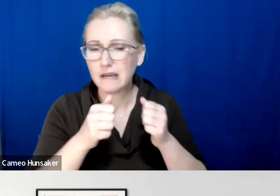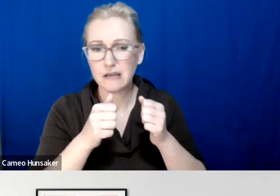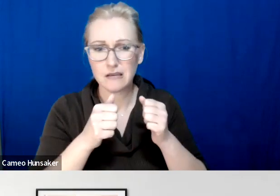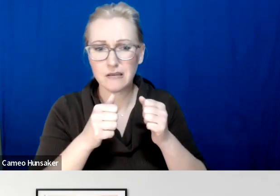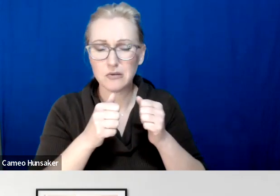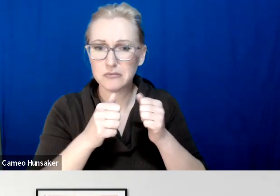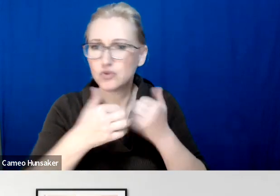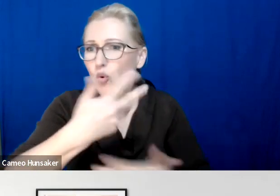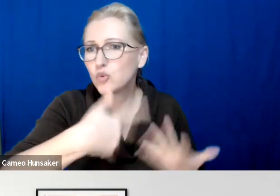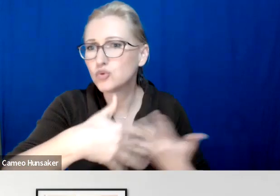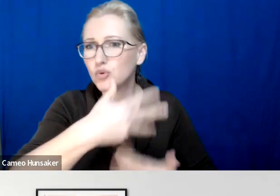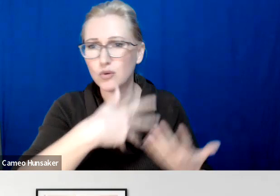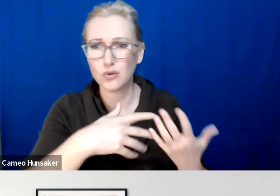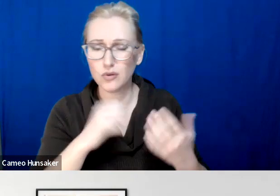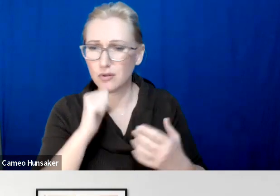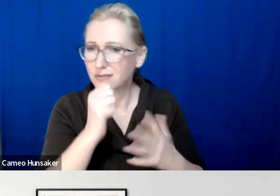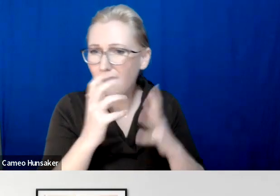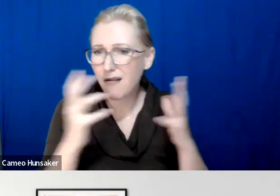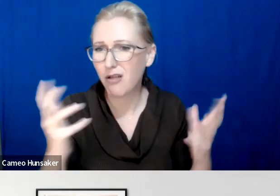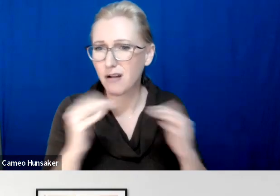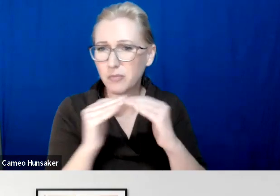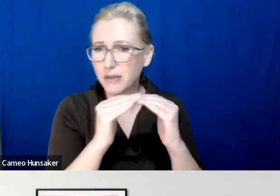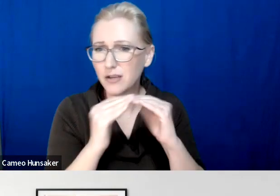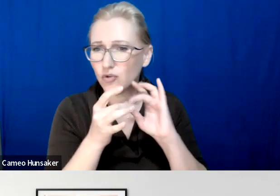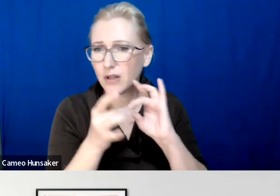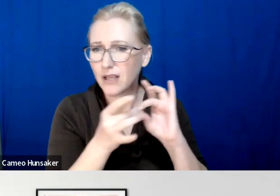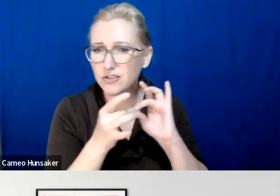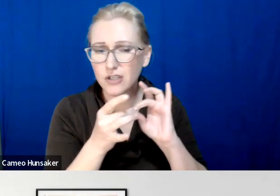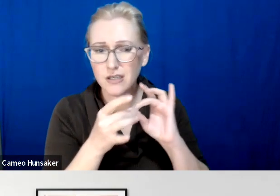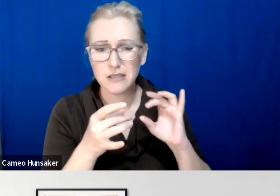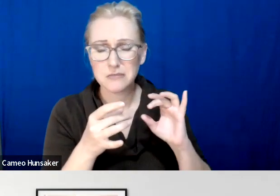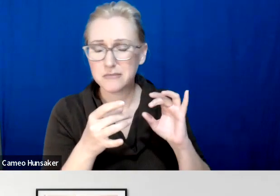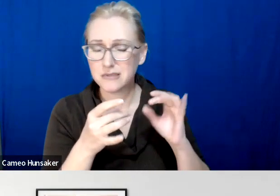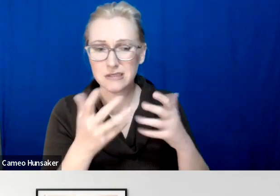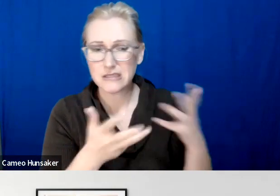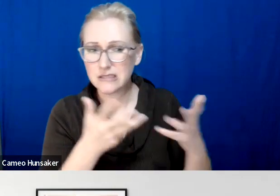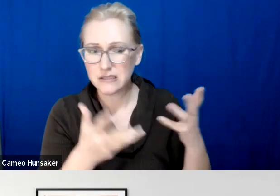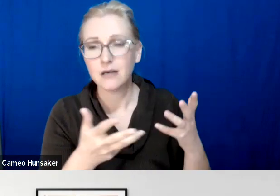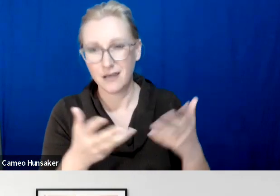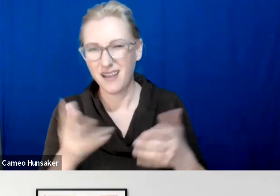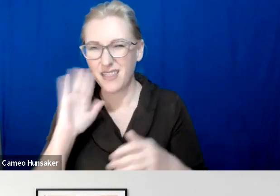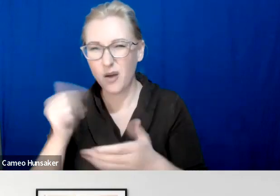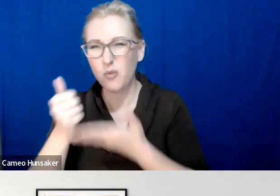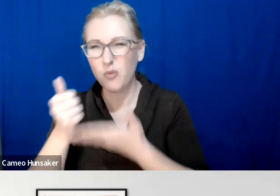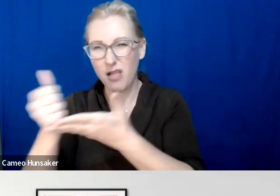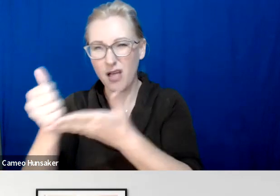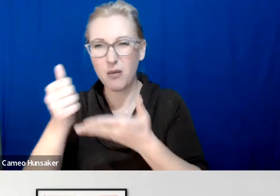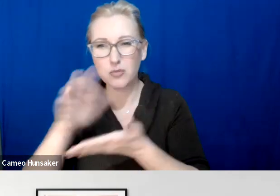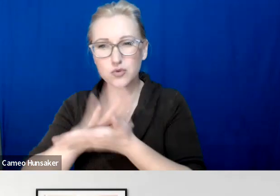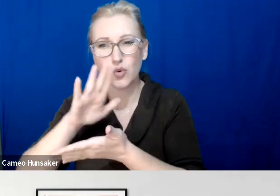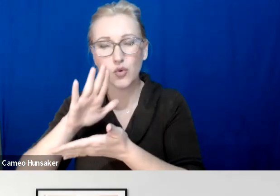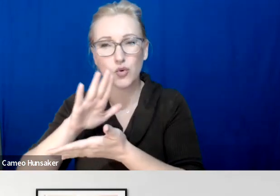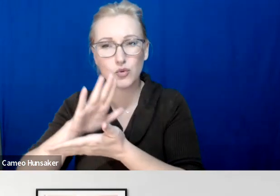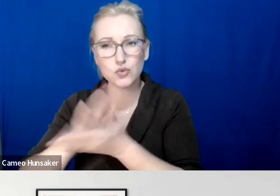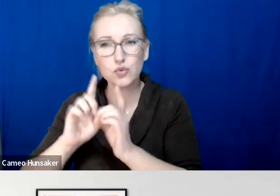struggling socially. They don't have a lot of peer relationships that they're able to maintain. And that just kind of helps the school determine